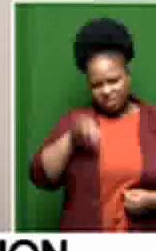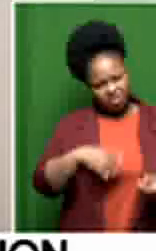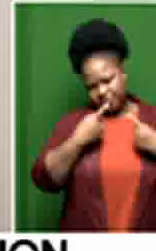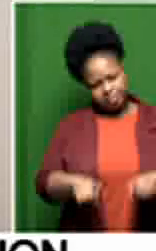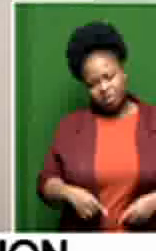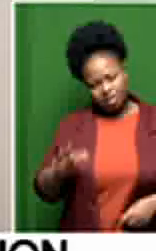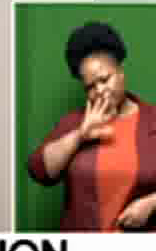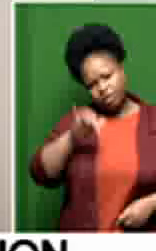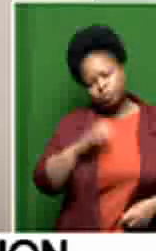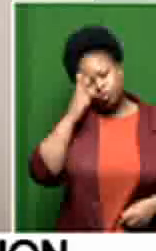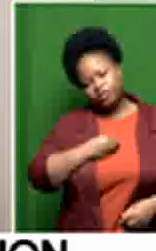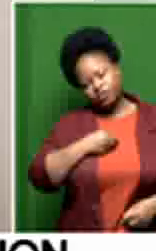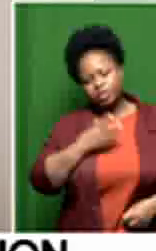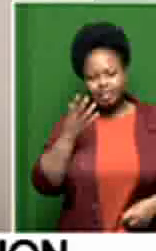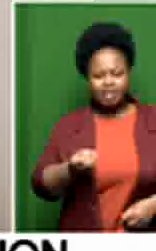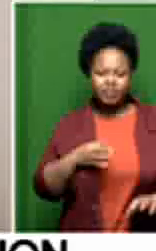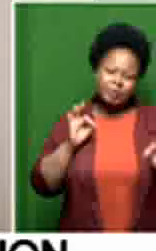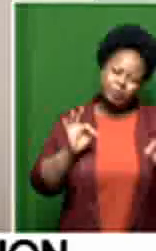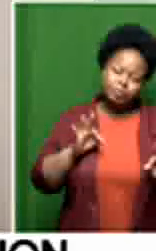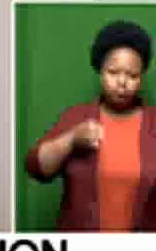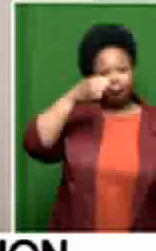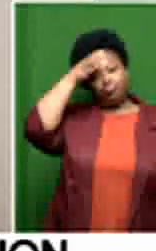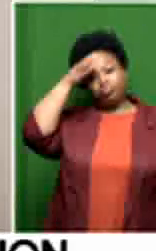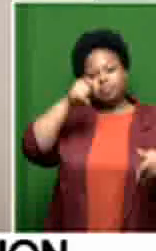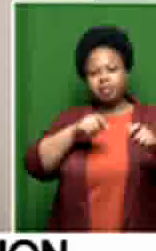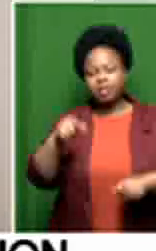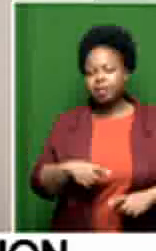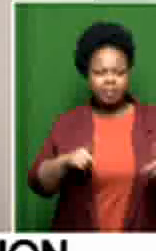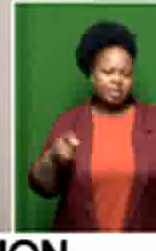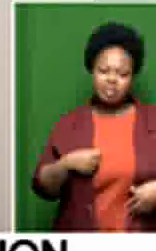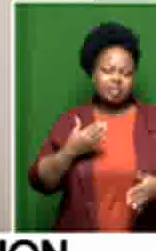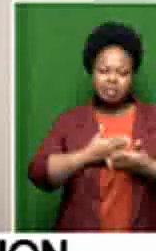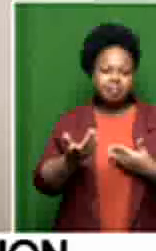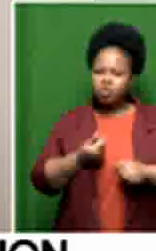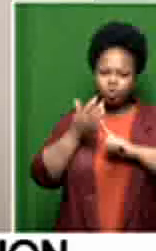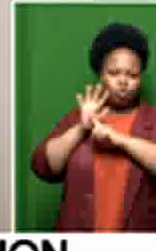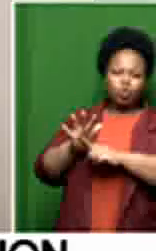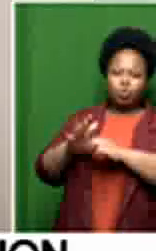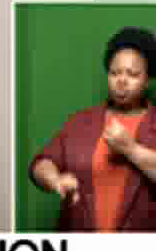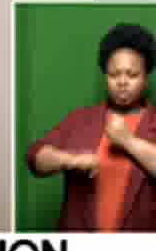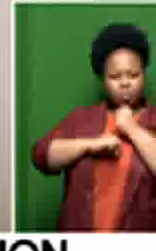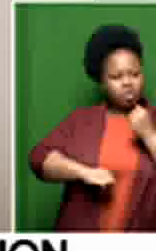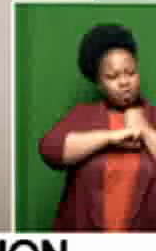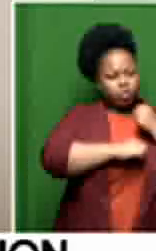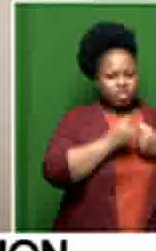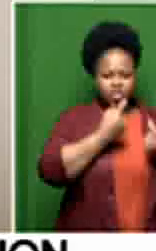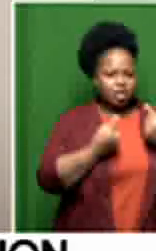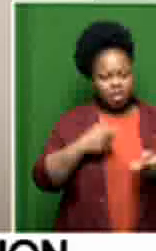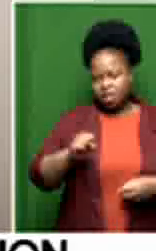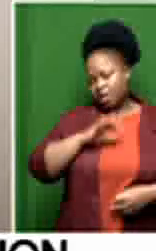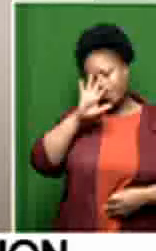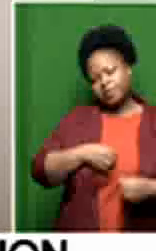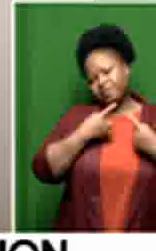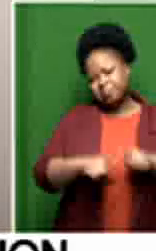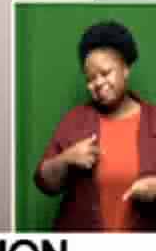not like that. Africa is beautiful and it's got geniuses, but people are not backing up each other here in Africa. And I want people